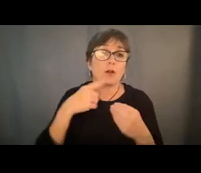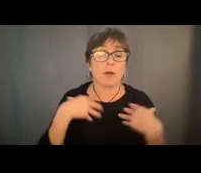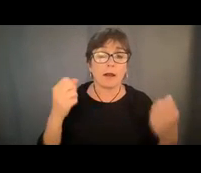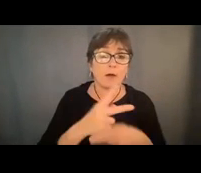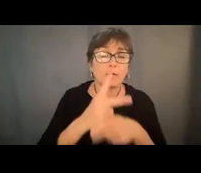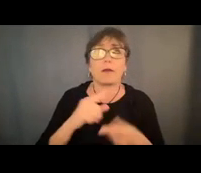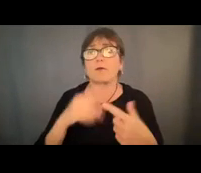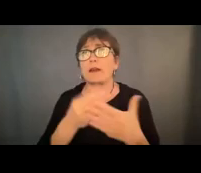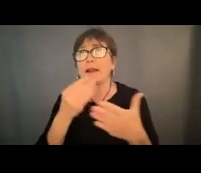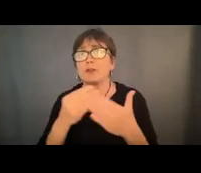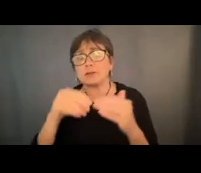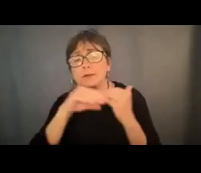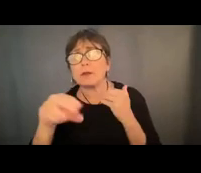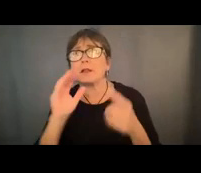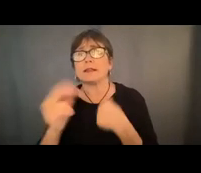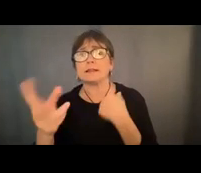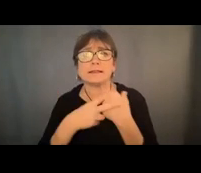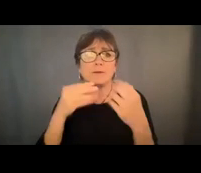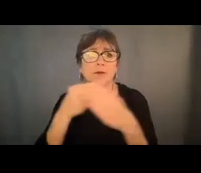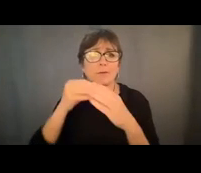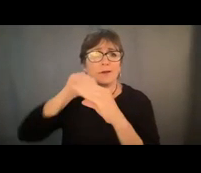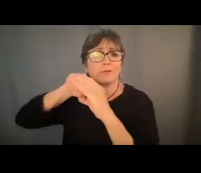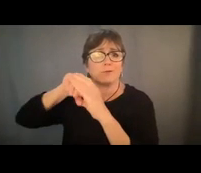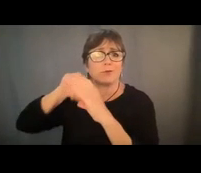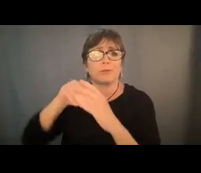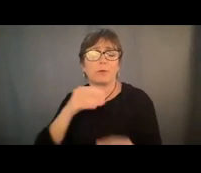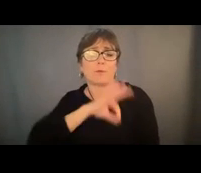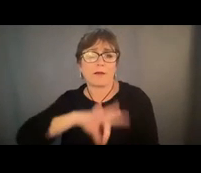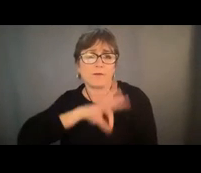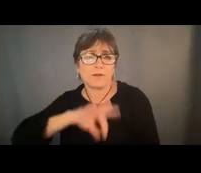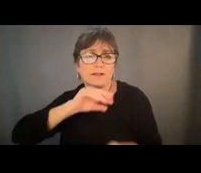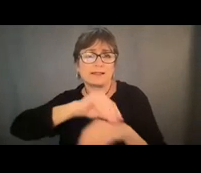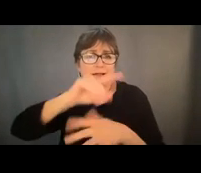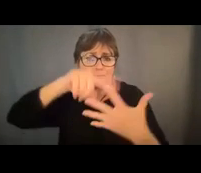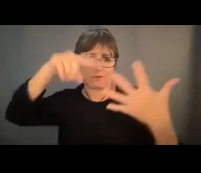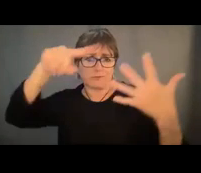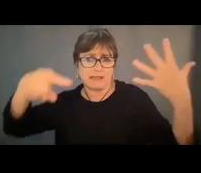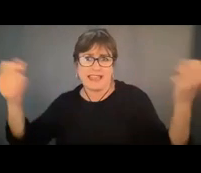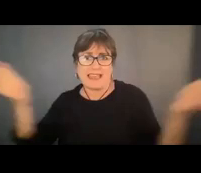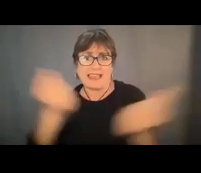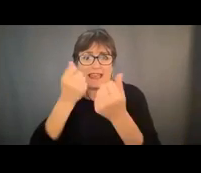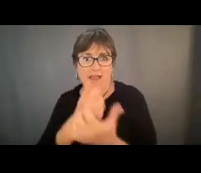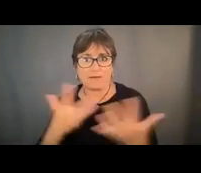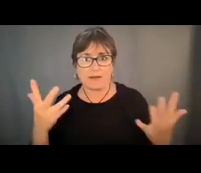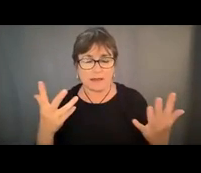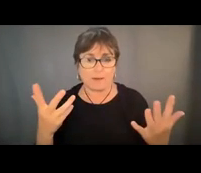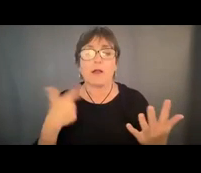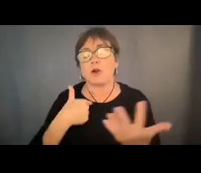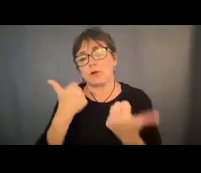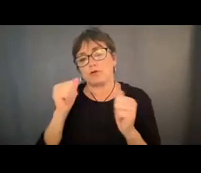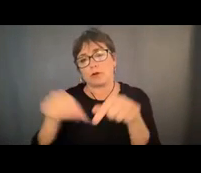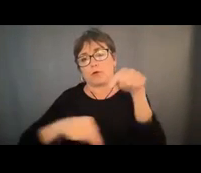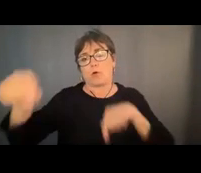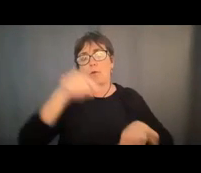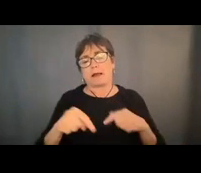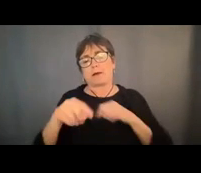and saving money, or, you know, benefits counseling. And that we're going back to basics. Something